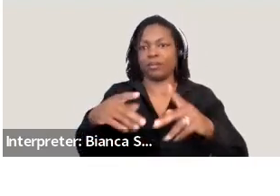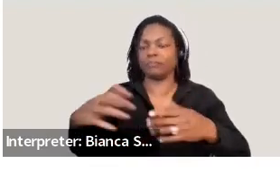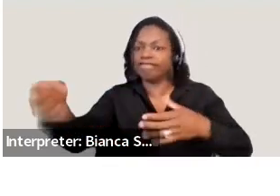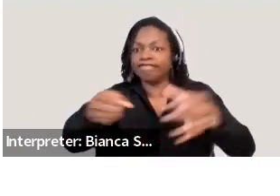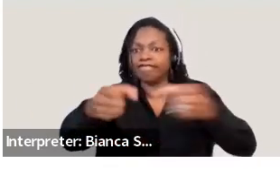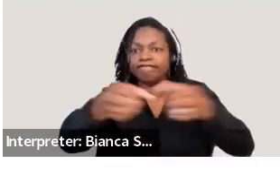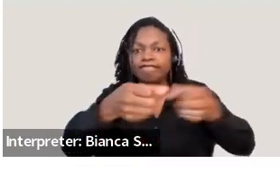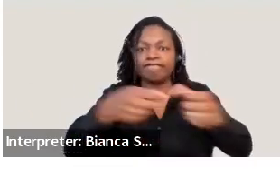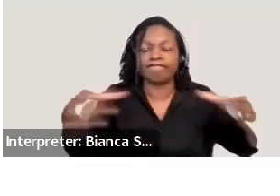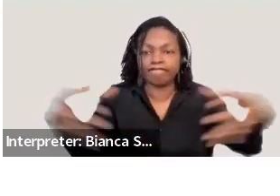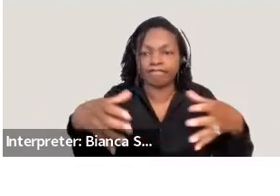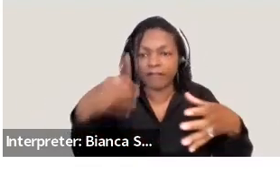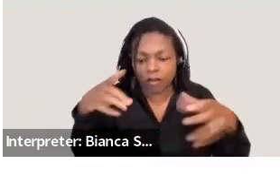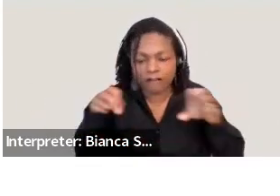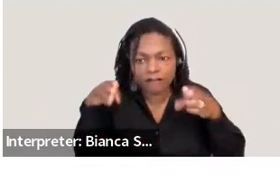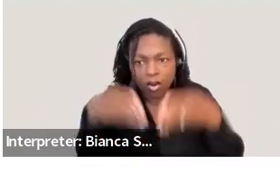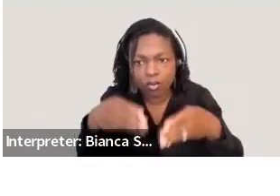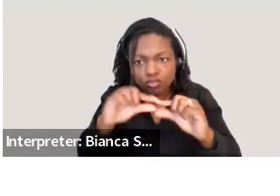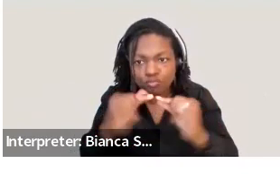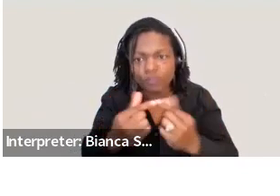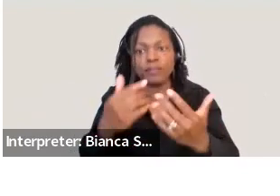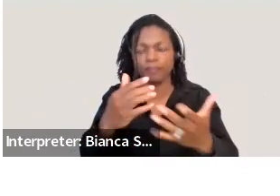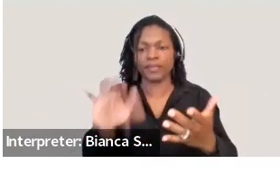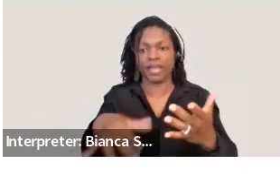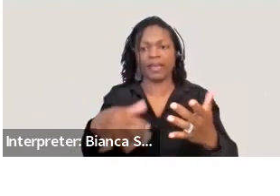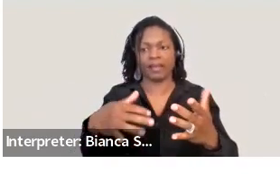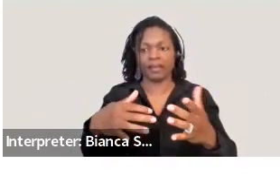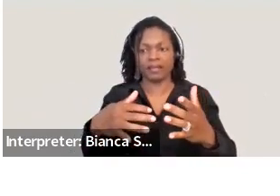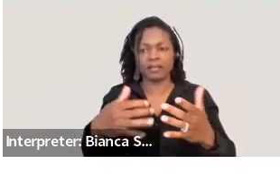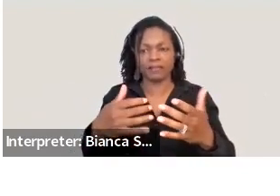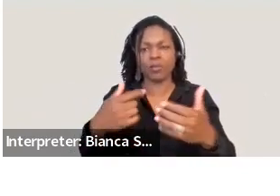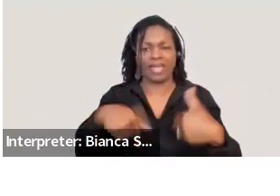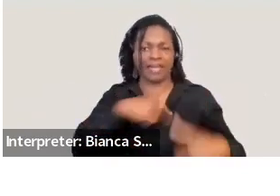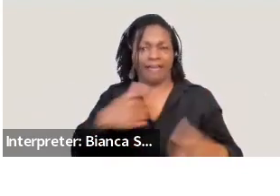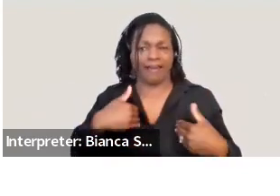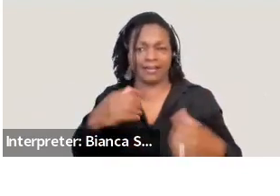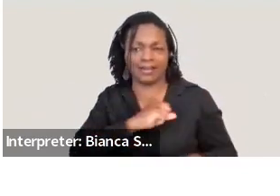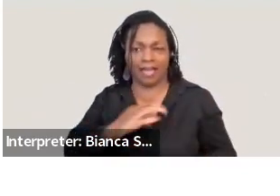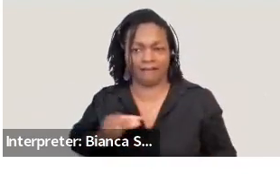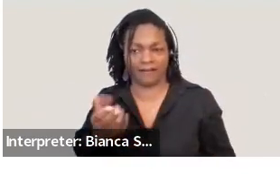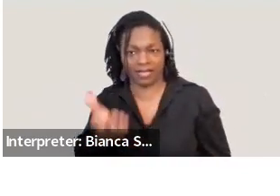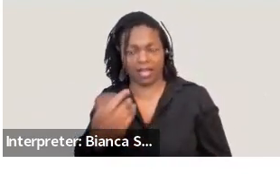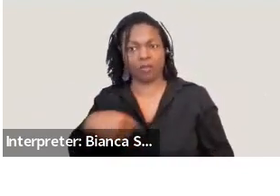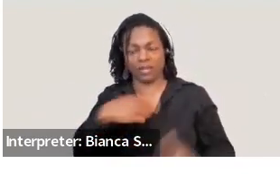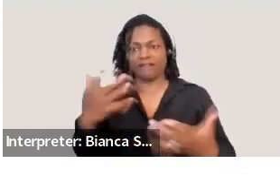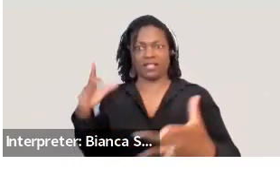and we also had the staff there vet some things, so they were very helpful. And then